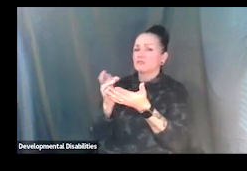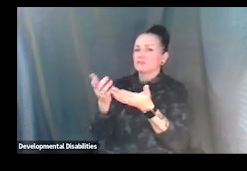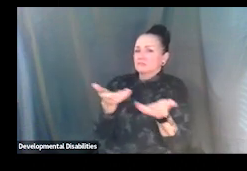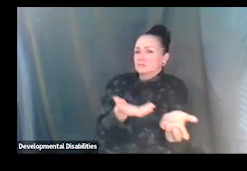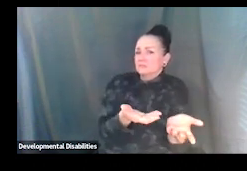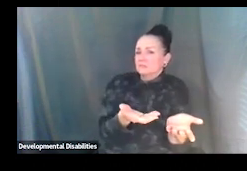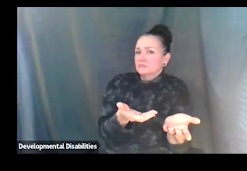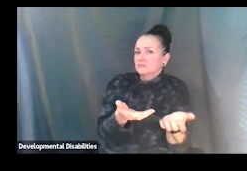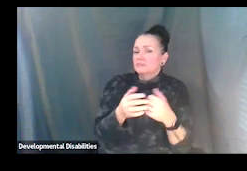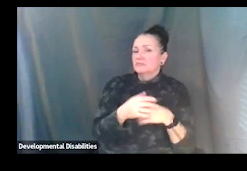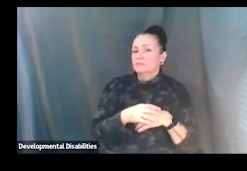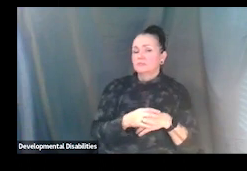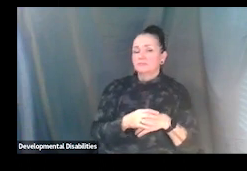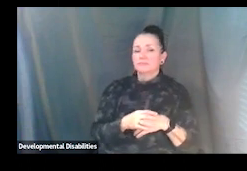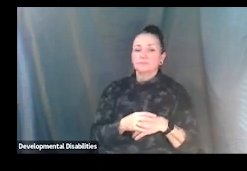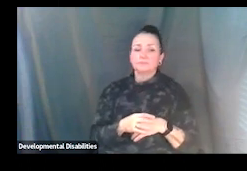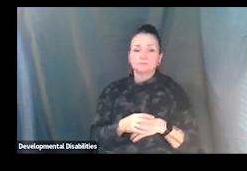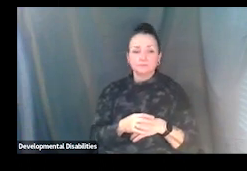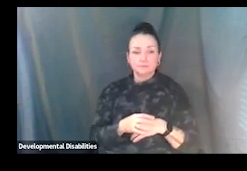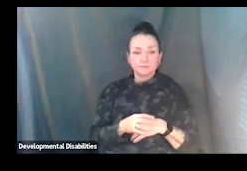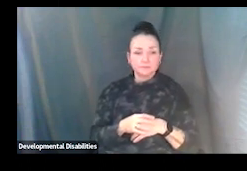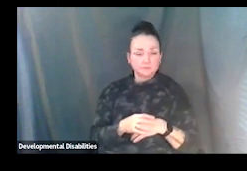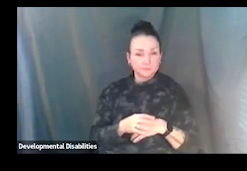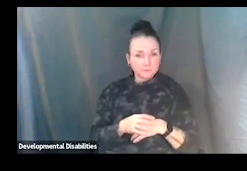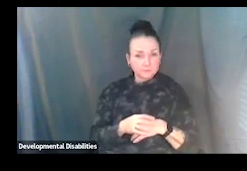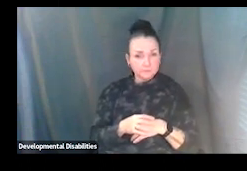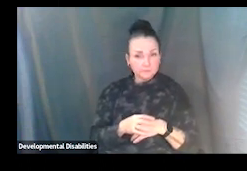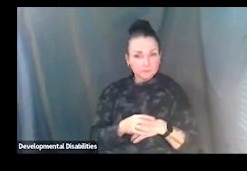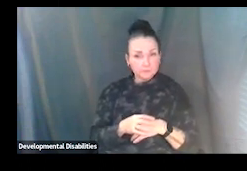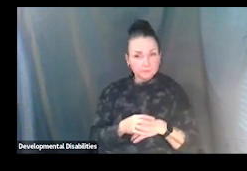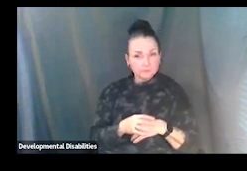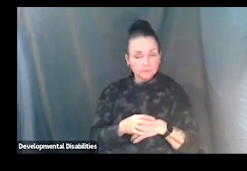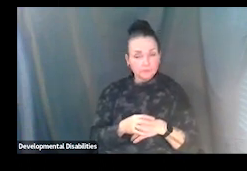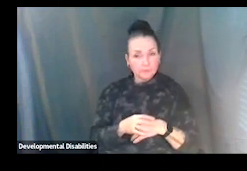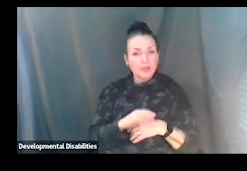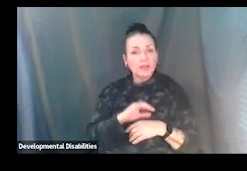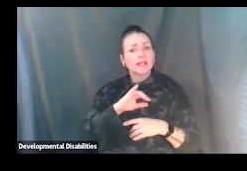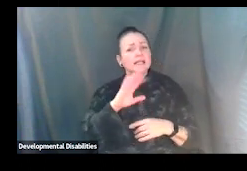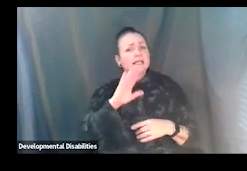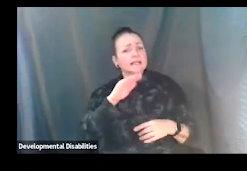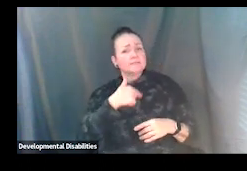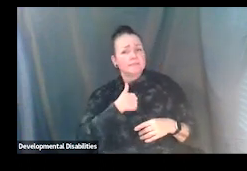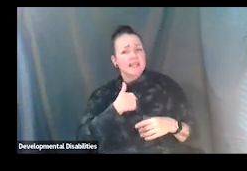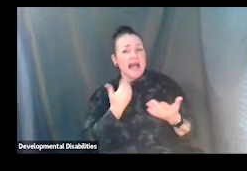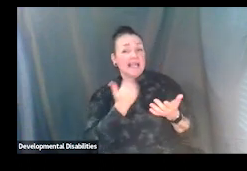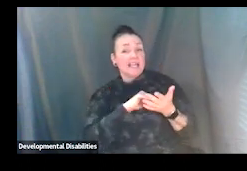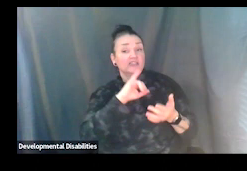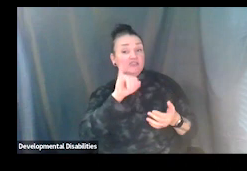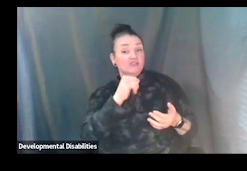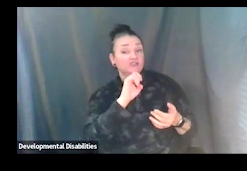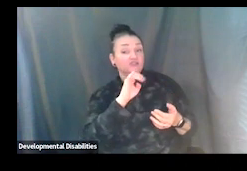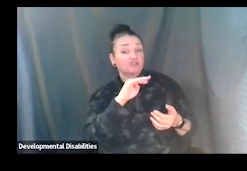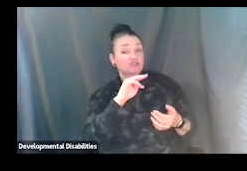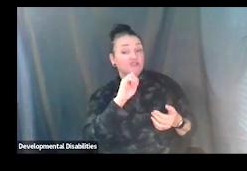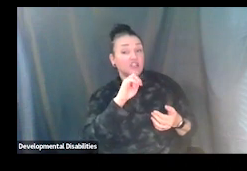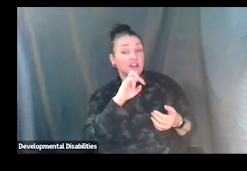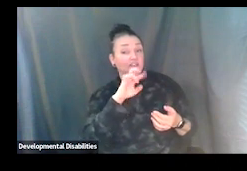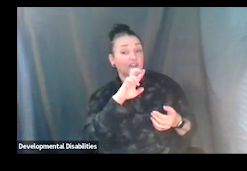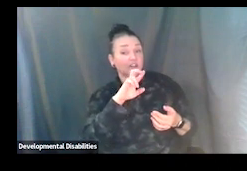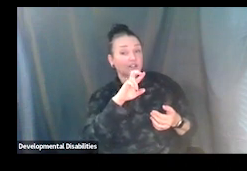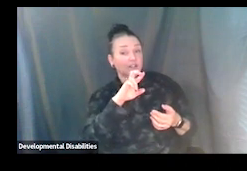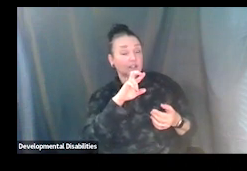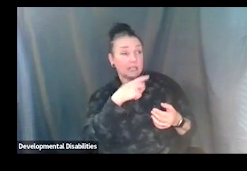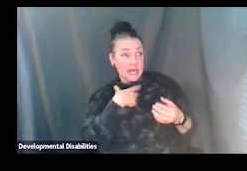about the children course. that we, can I make one last comment Yeah, about no, the children? of course. For the children we see with